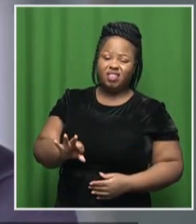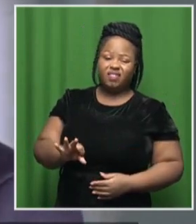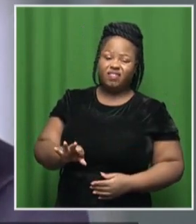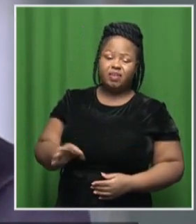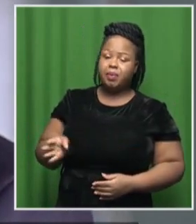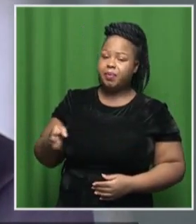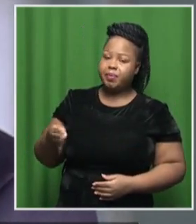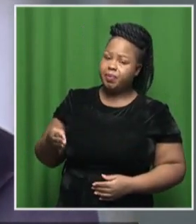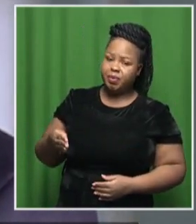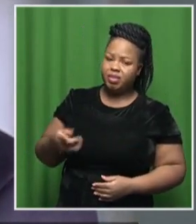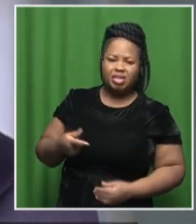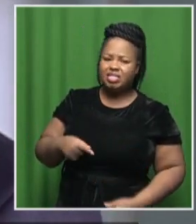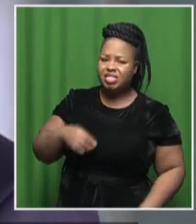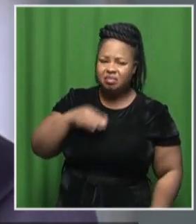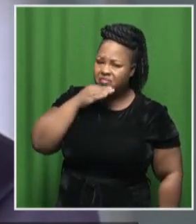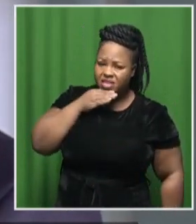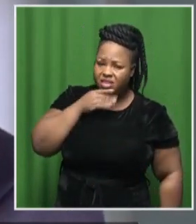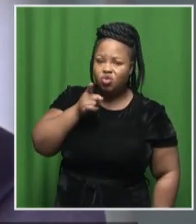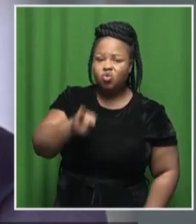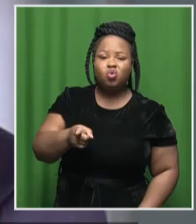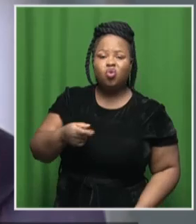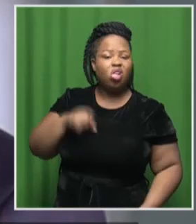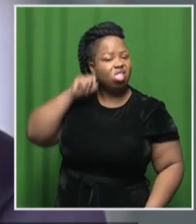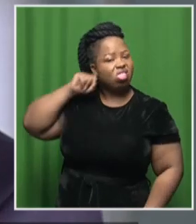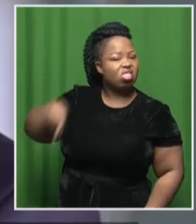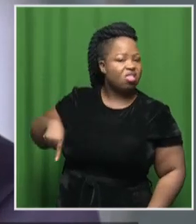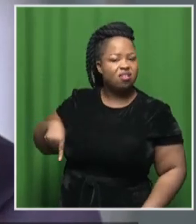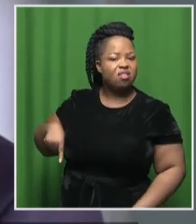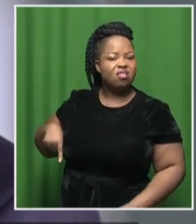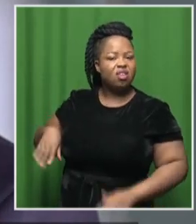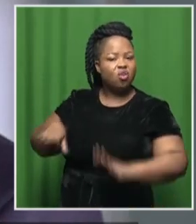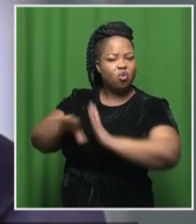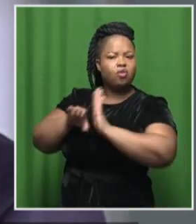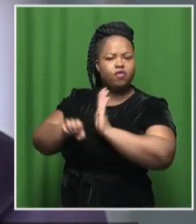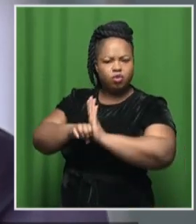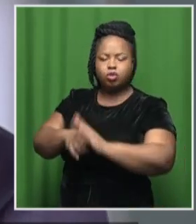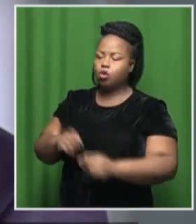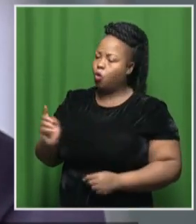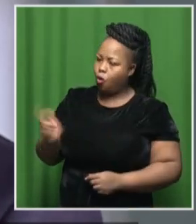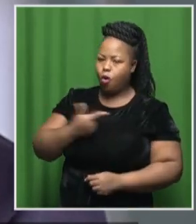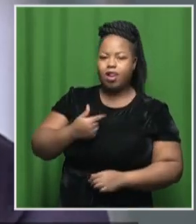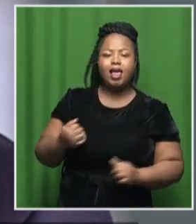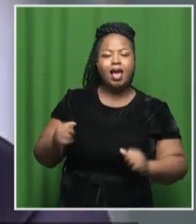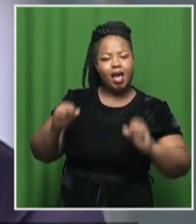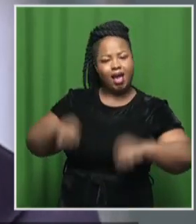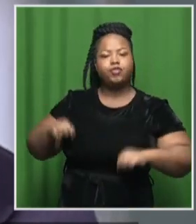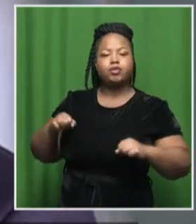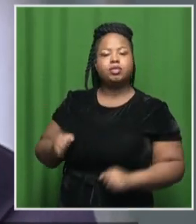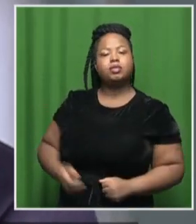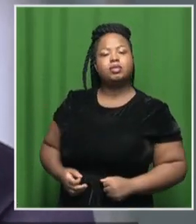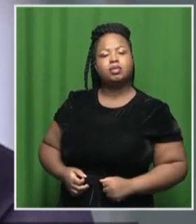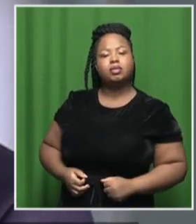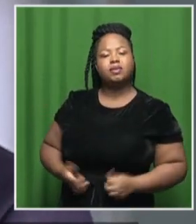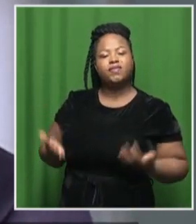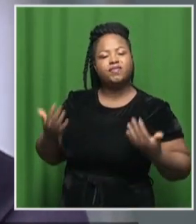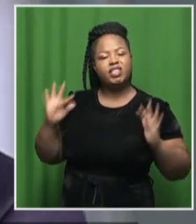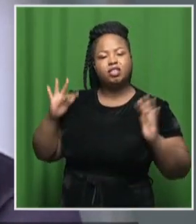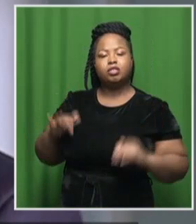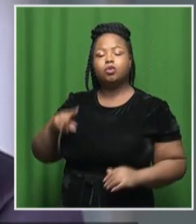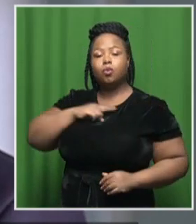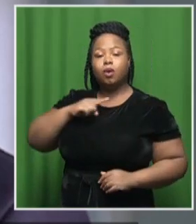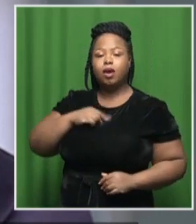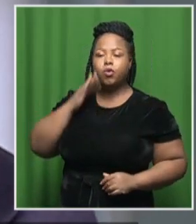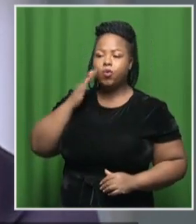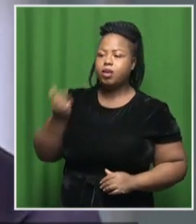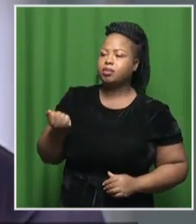they're not bound by the Code. They have agreed to be bound by the Code when they submitted their